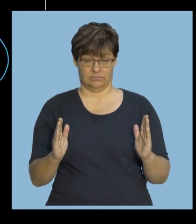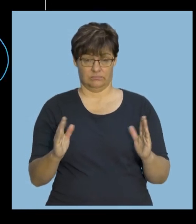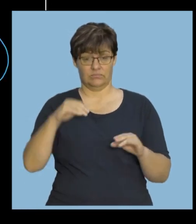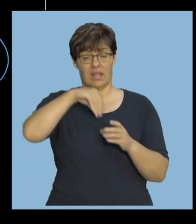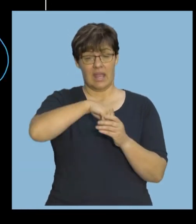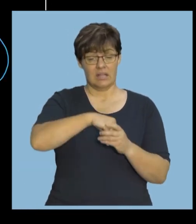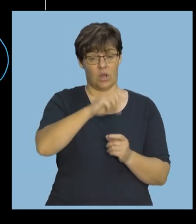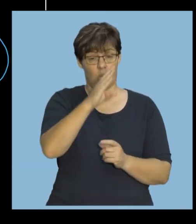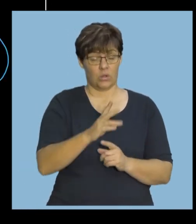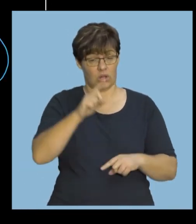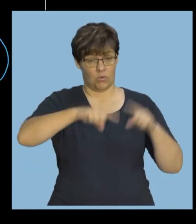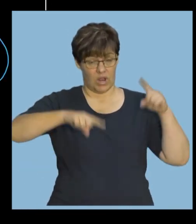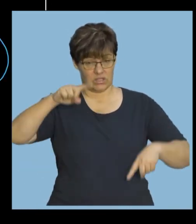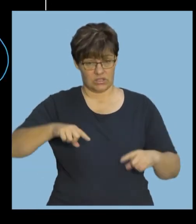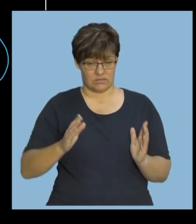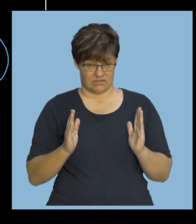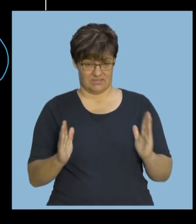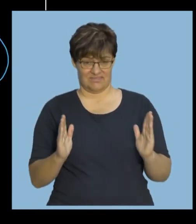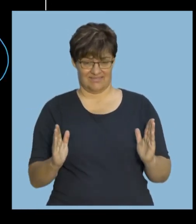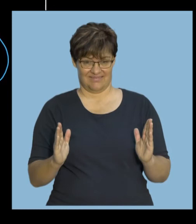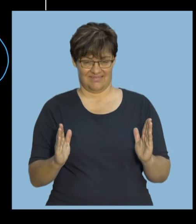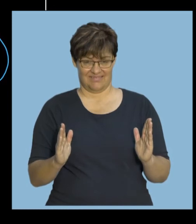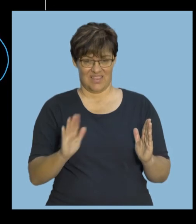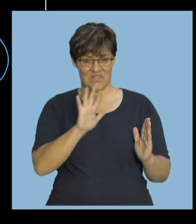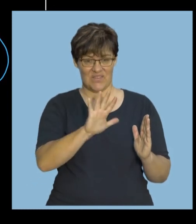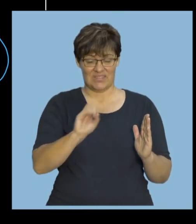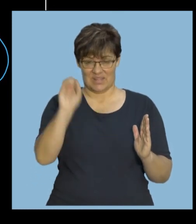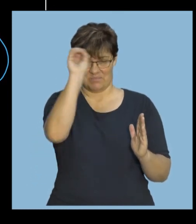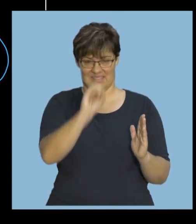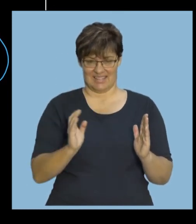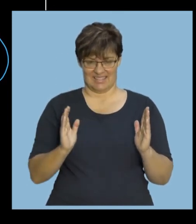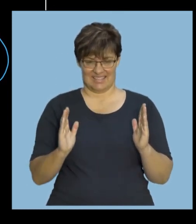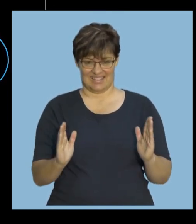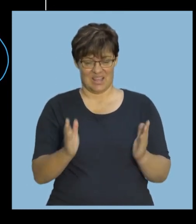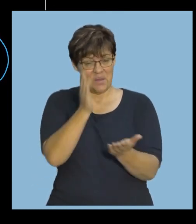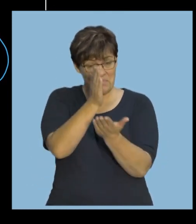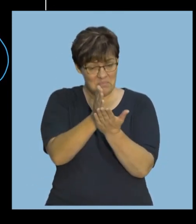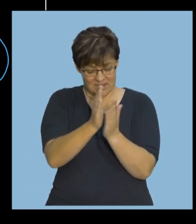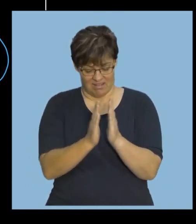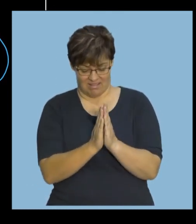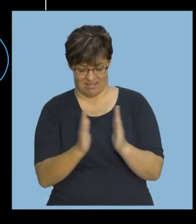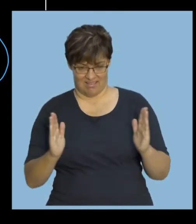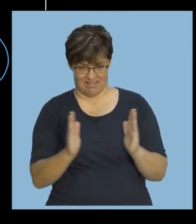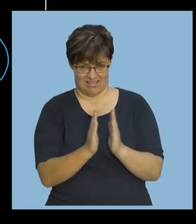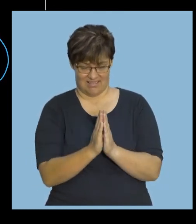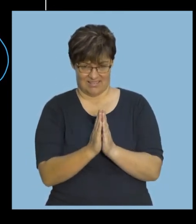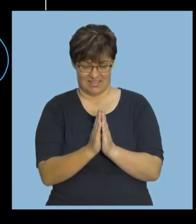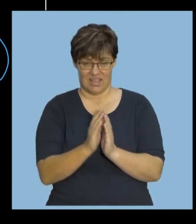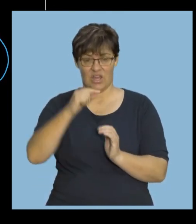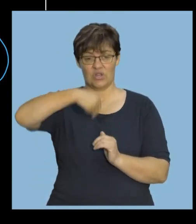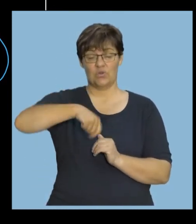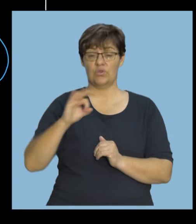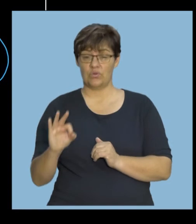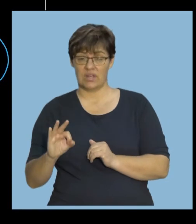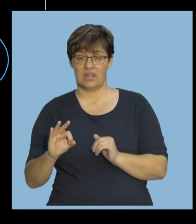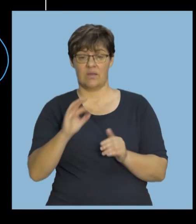Q3. So interquartile range is that part, which is the 50% of the middle data, which